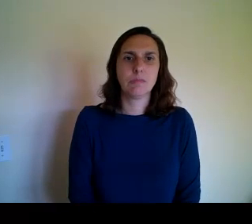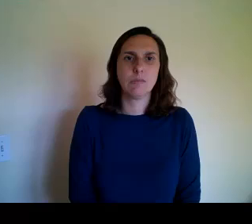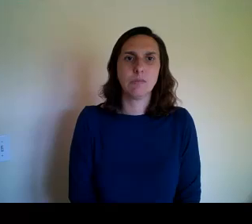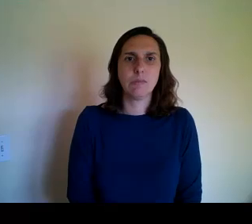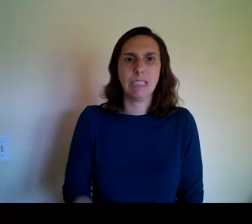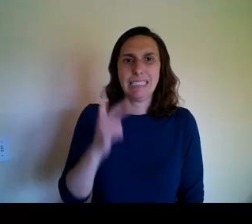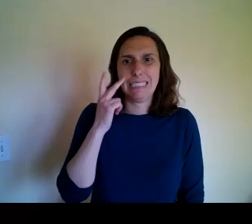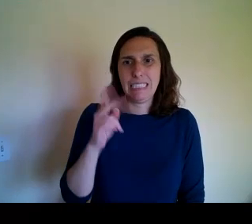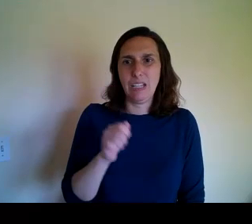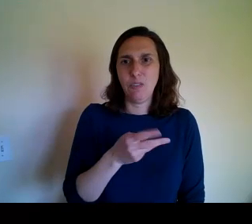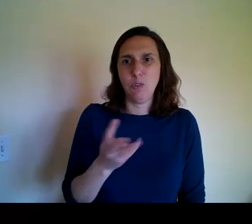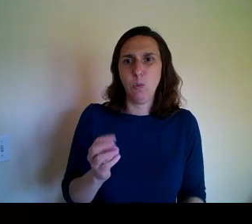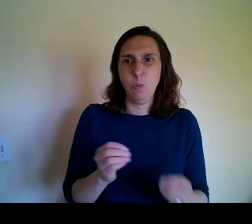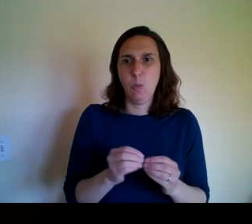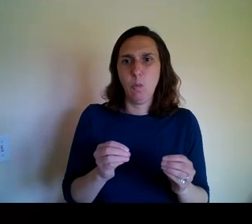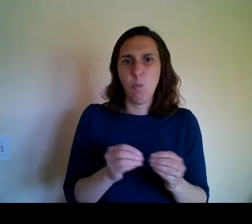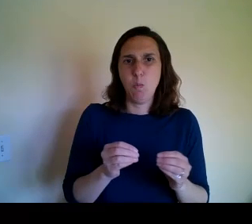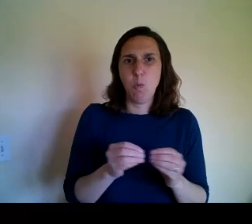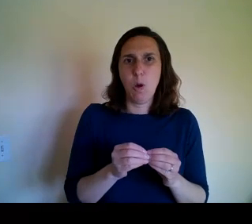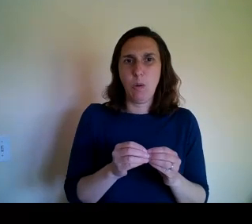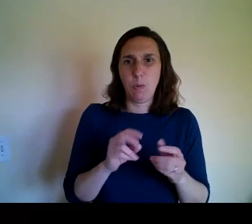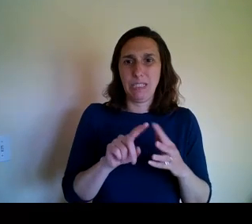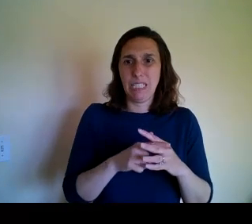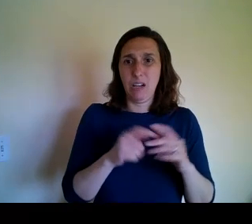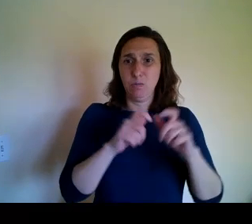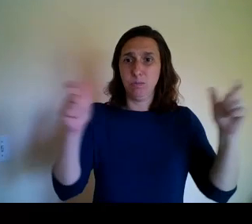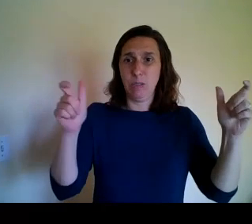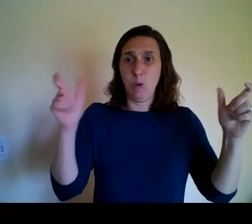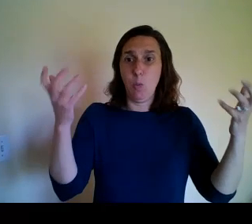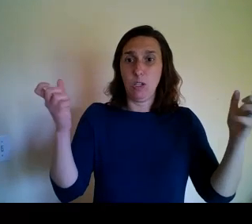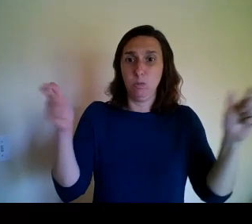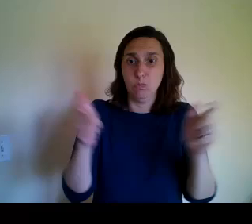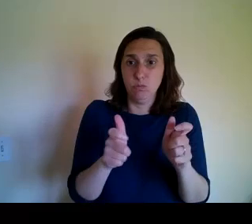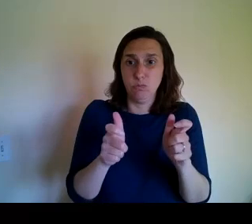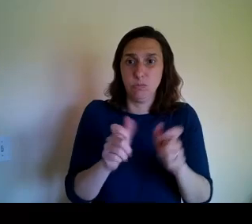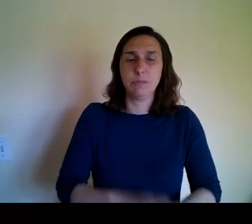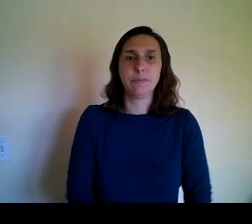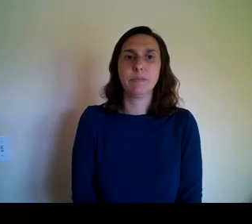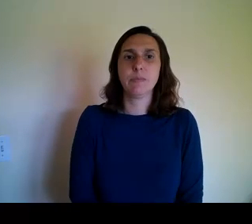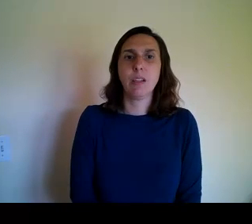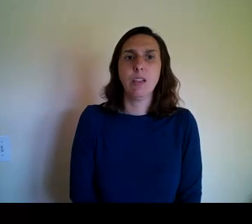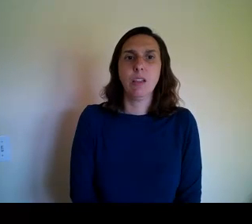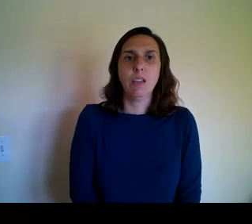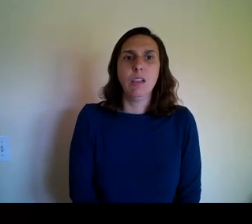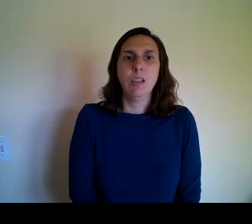couple more compressional forms of algebra. So log base